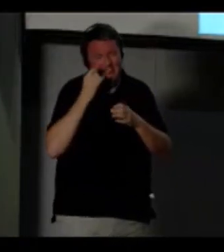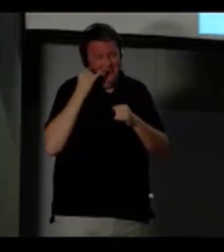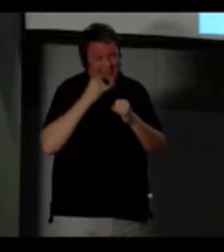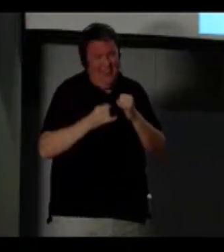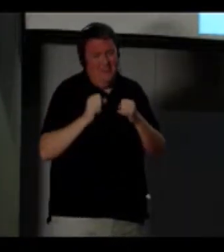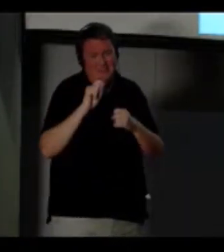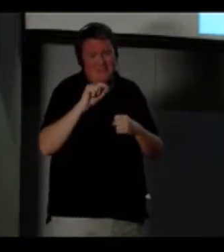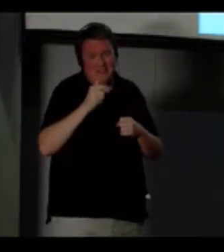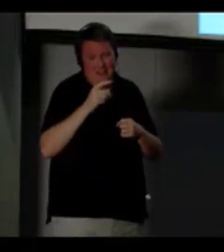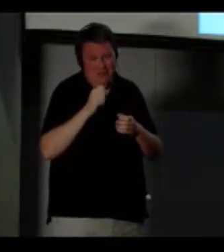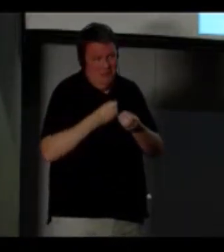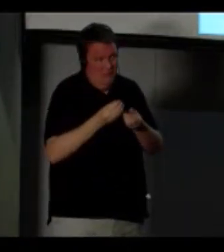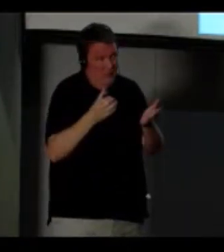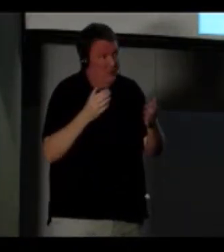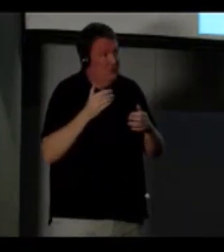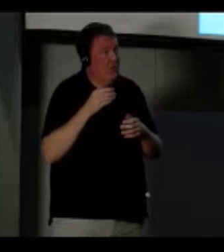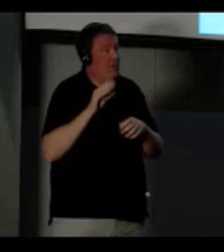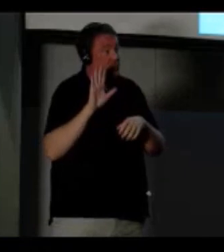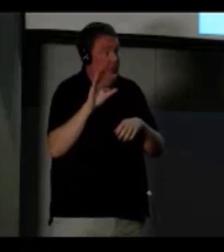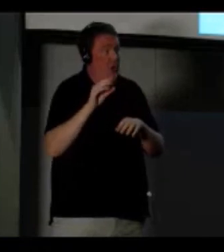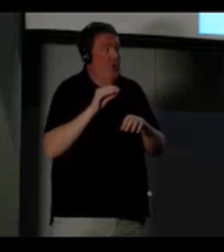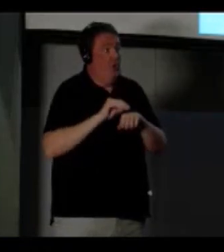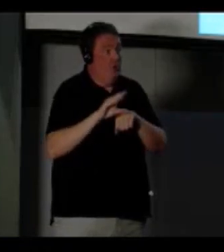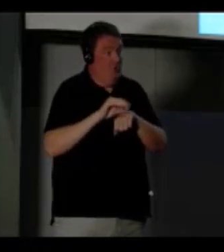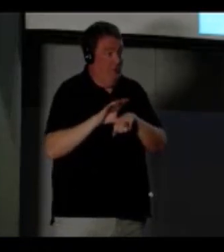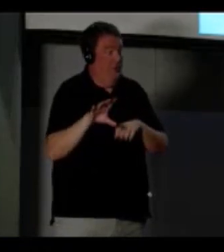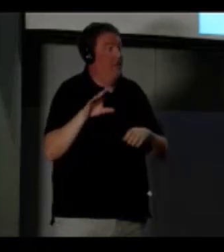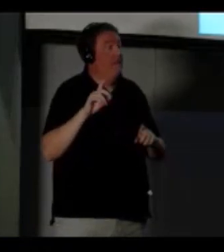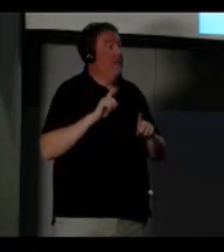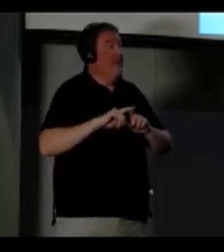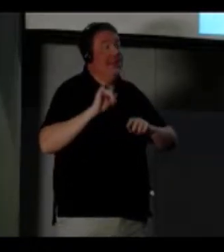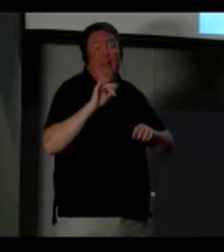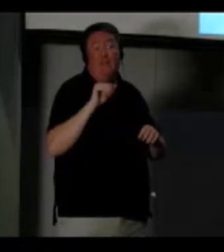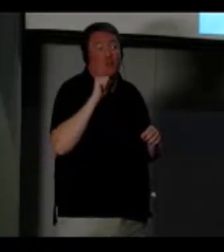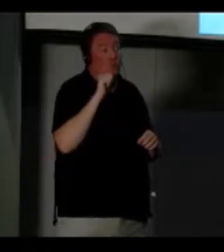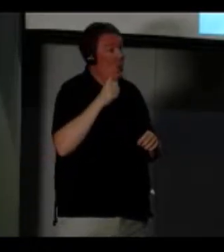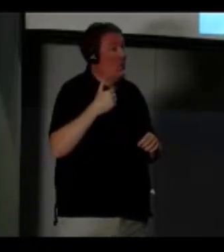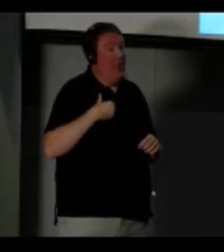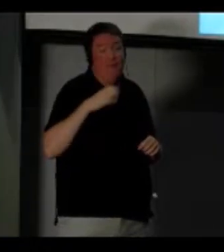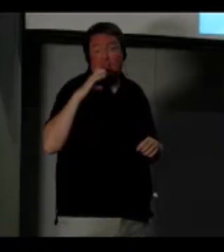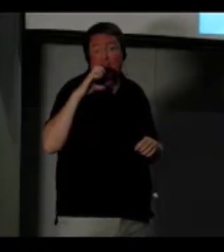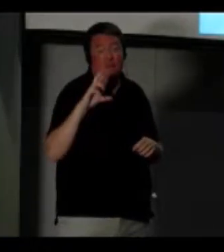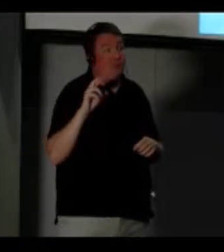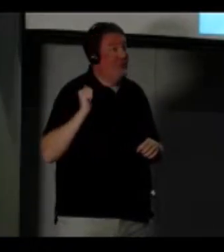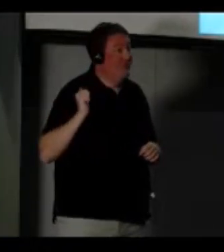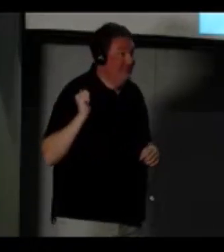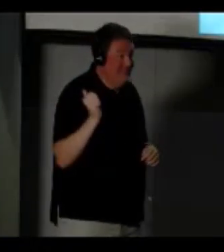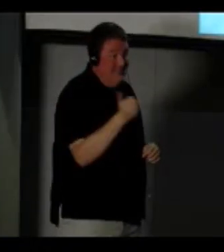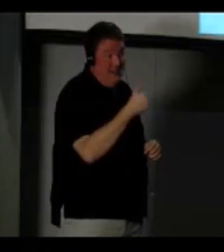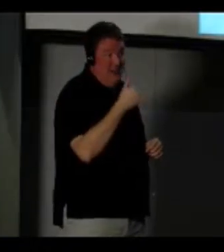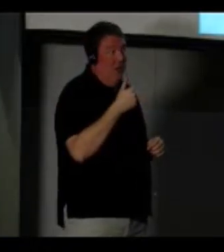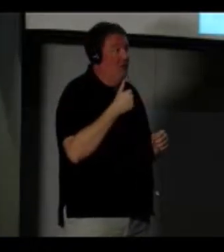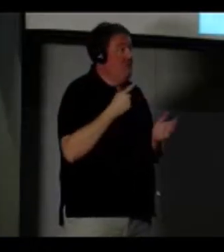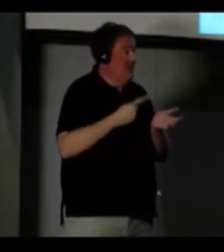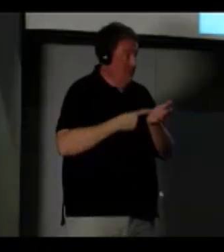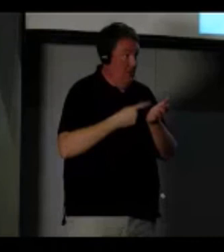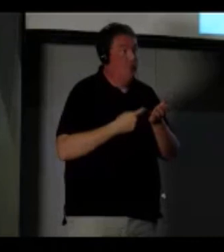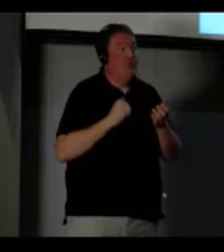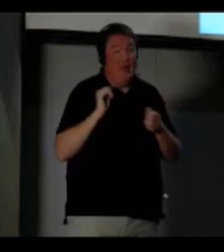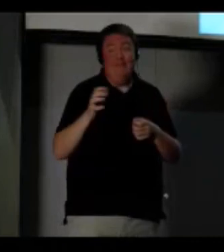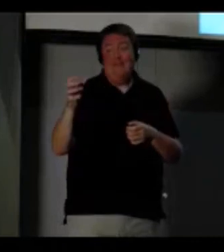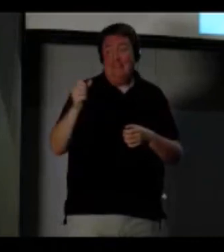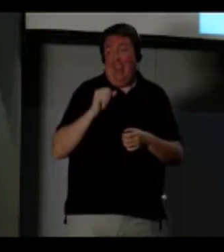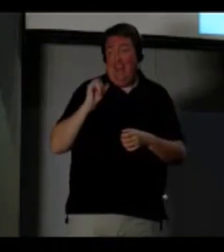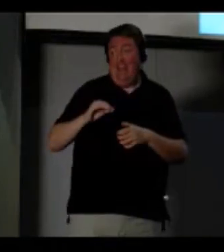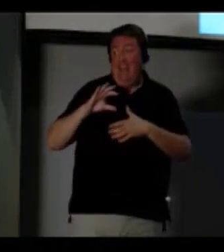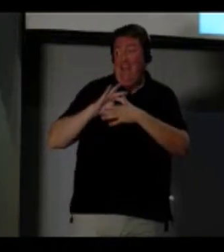releasing the guidelines. Even if you don't own copyright, there may be circumstances when you may make certain content